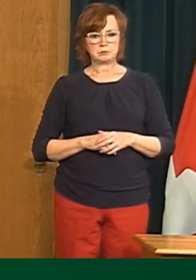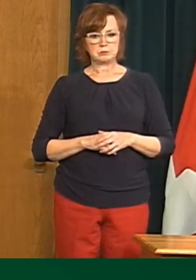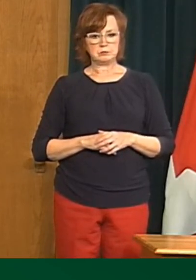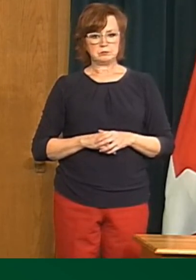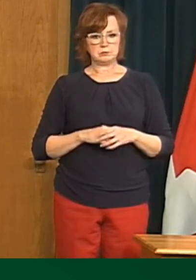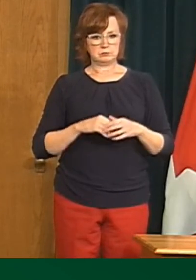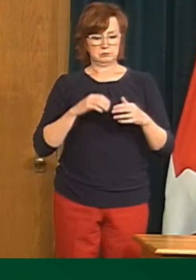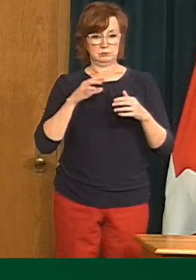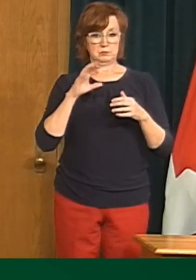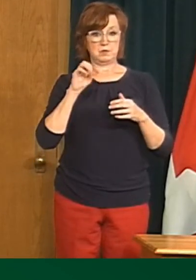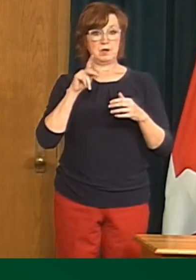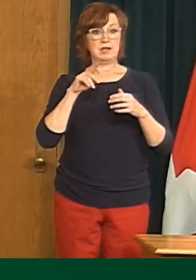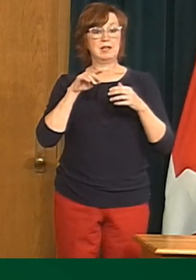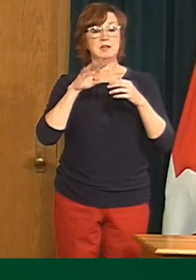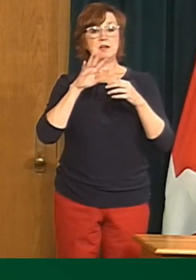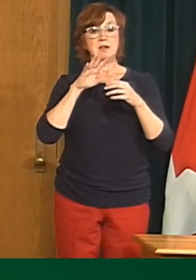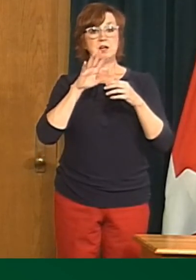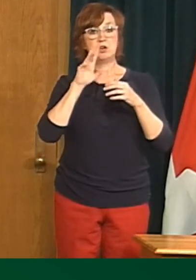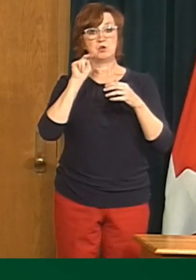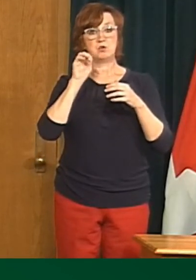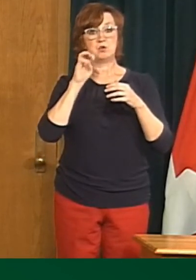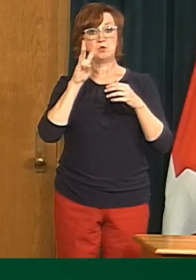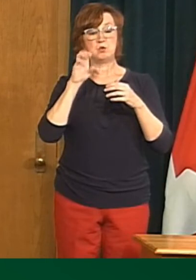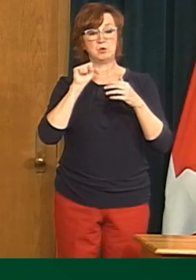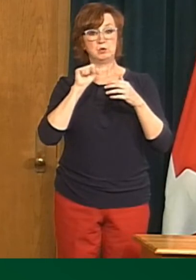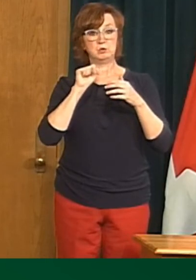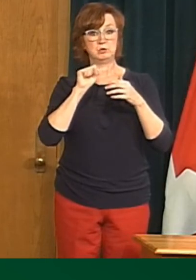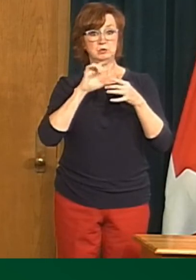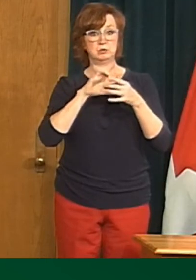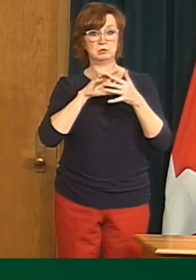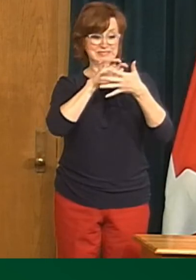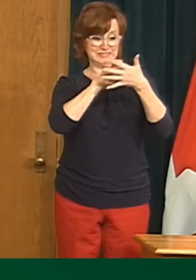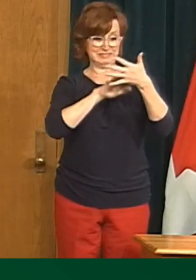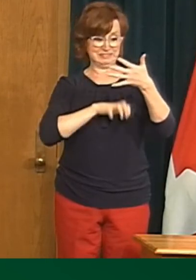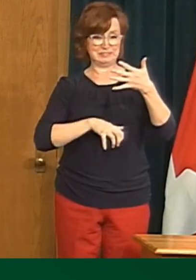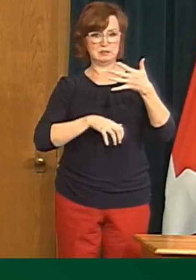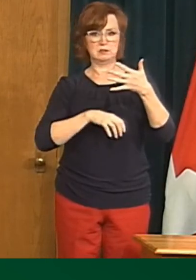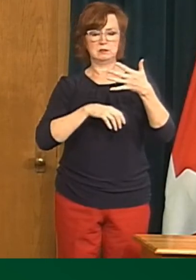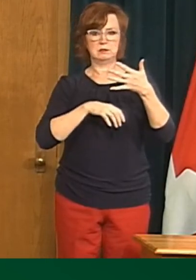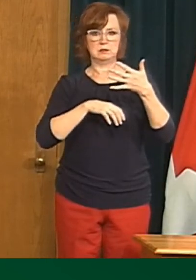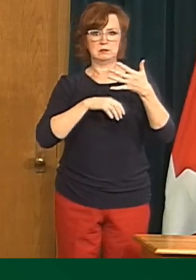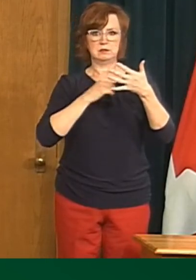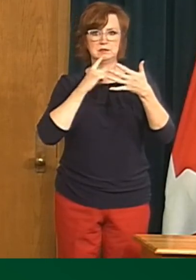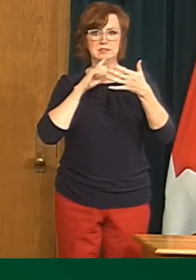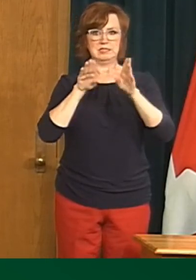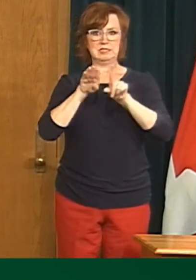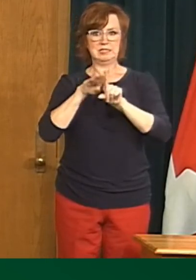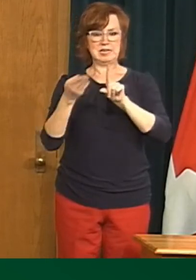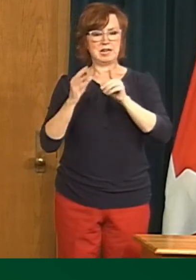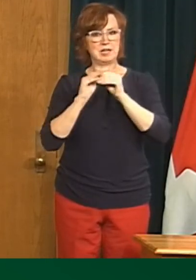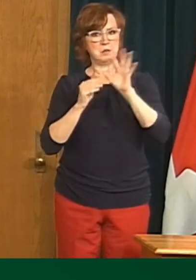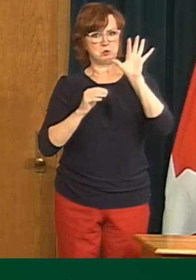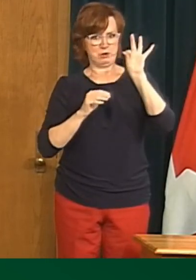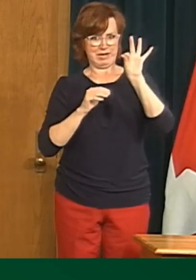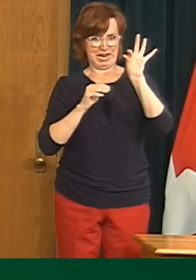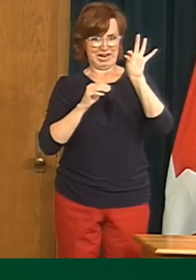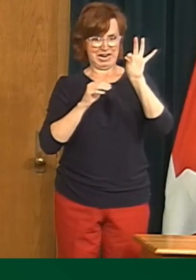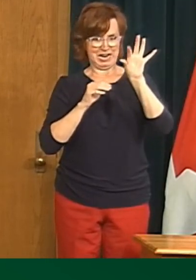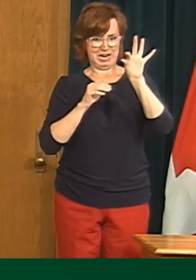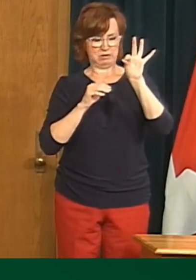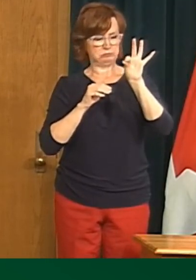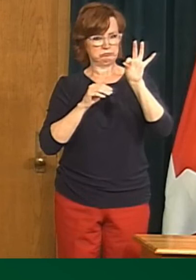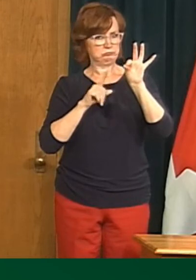death, it needs to be confirmed. It needs to ensure the case meets the criteria. So I'm just trying to understand what the holdup is